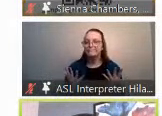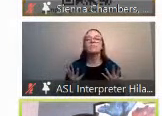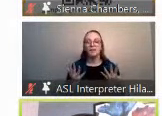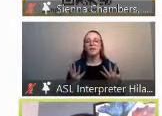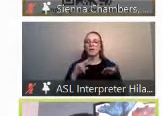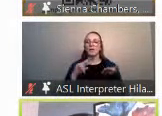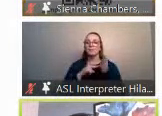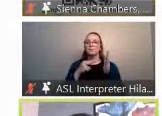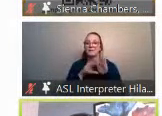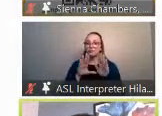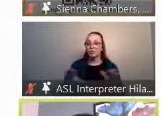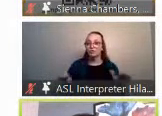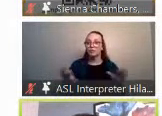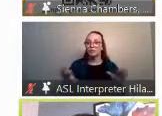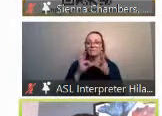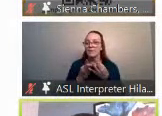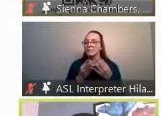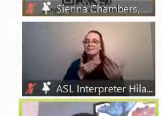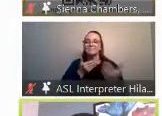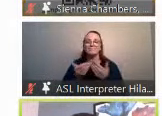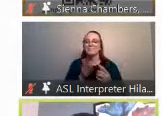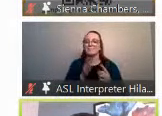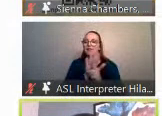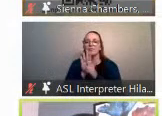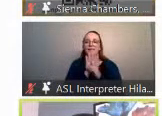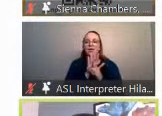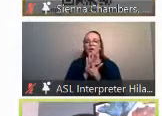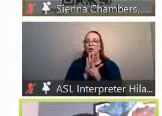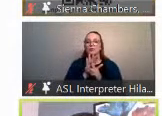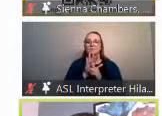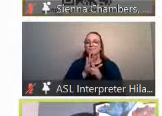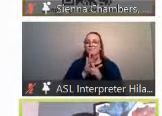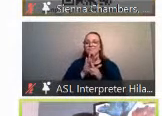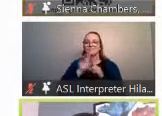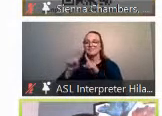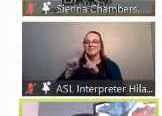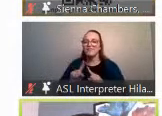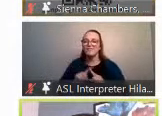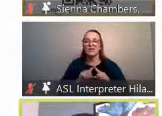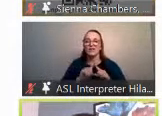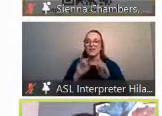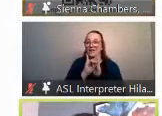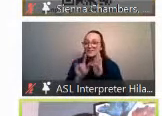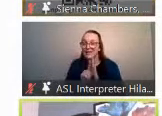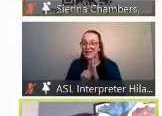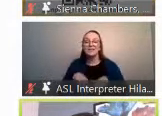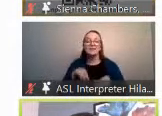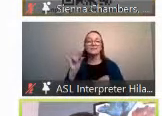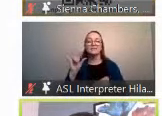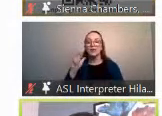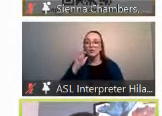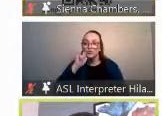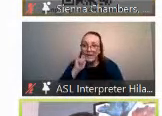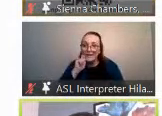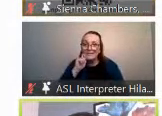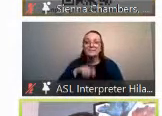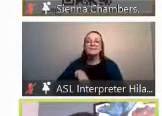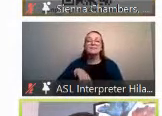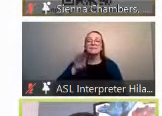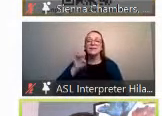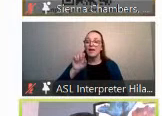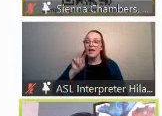families, regardless of multiple dimensions and intersecting identities, such as their race,